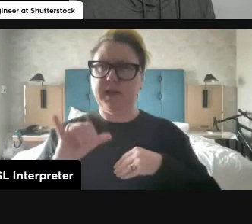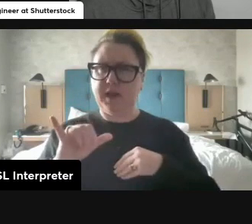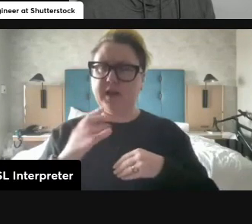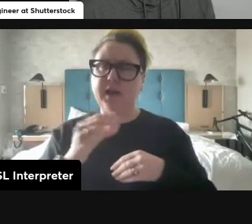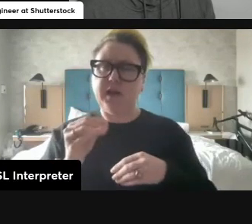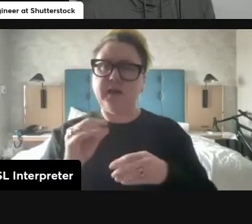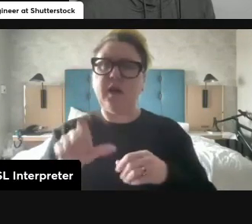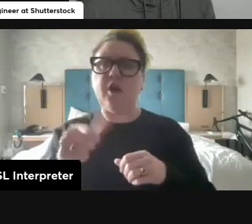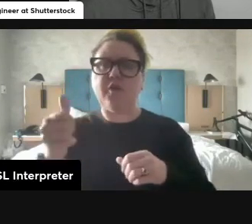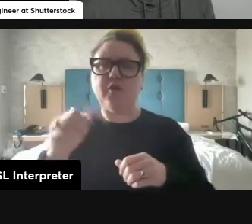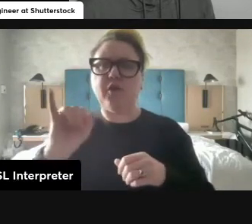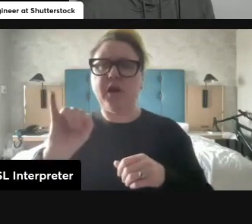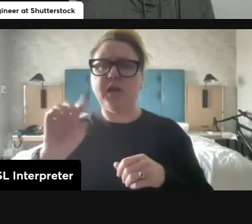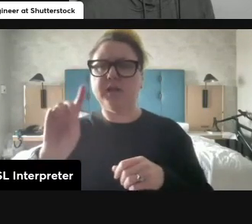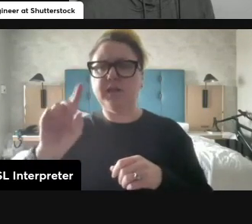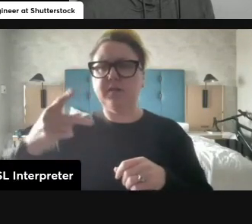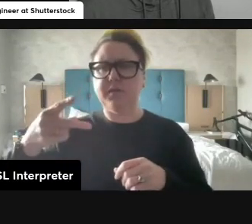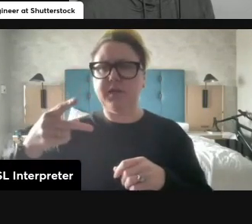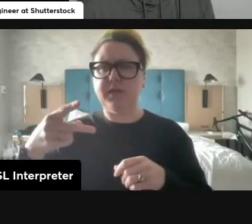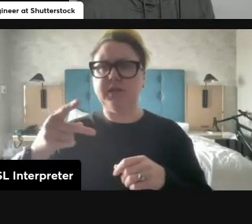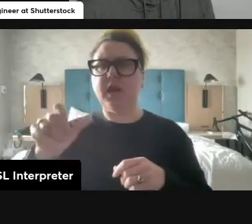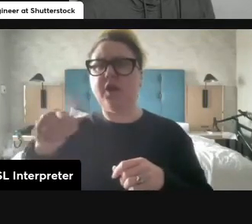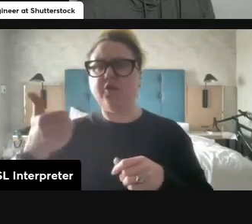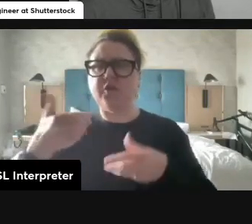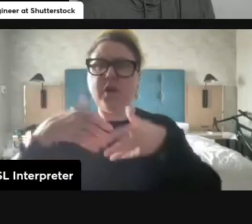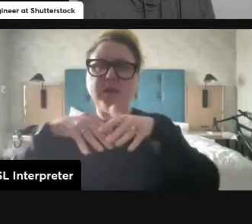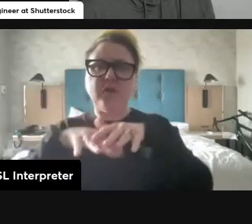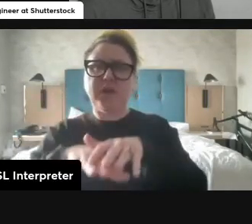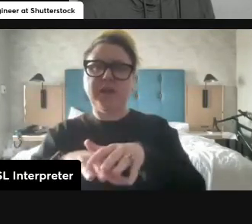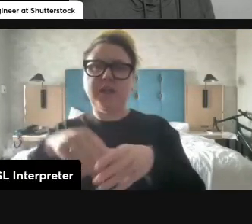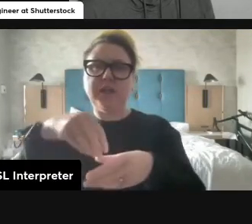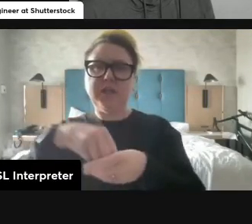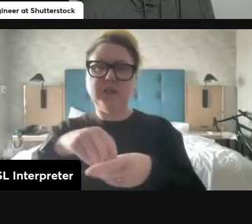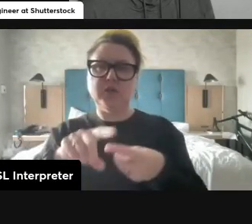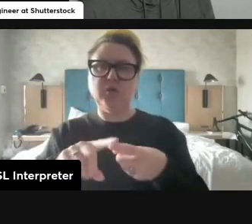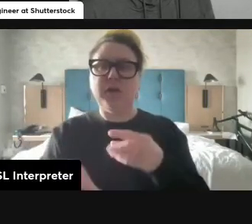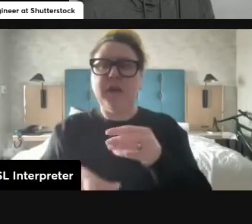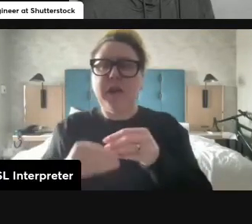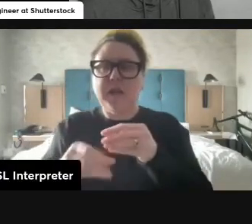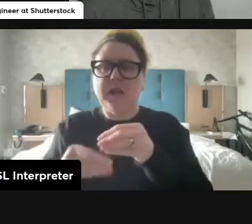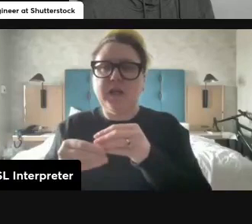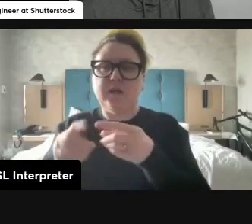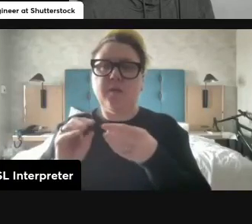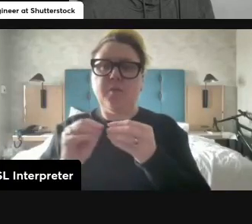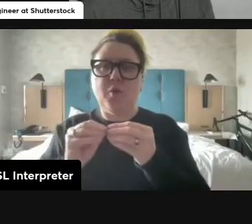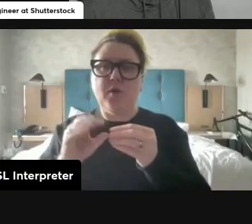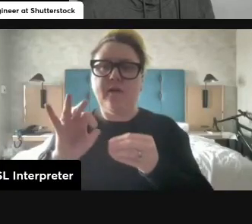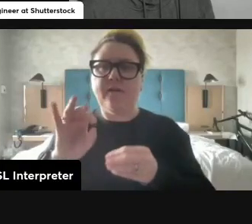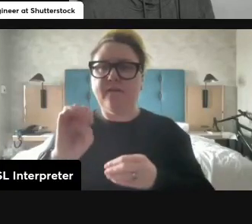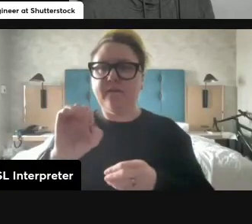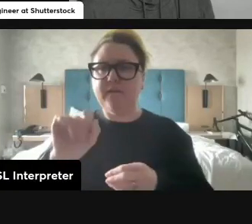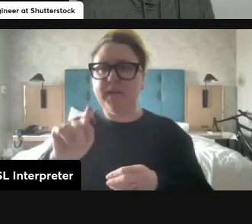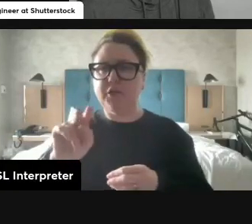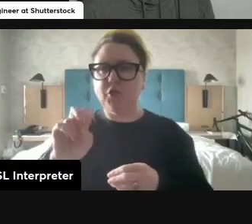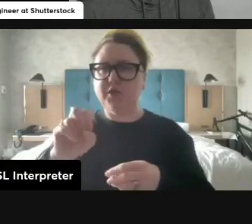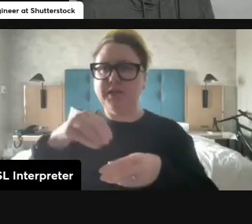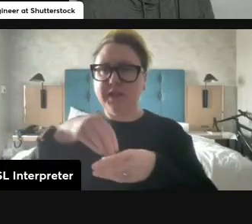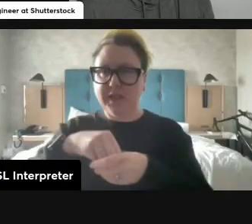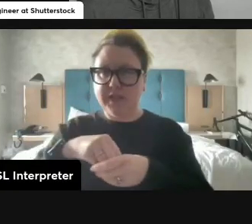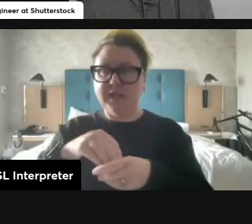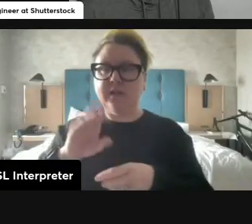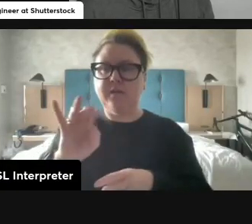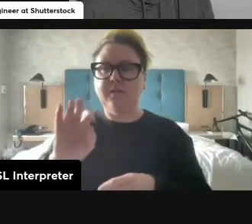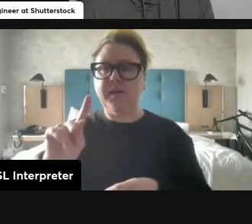other IDPs are integrating into it and adding more features into Backstage. So it's by far the